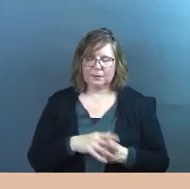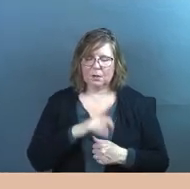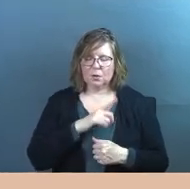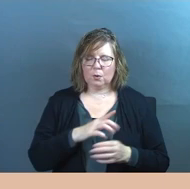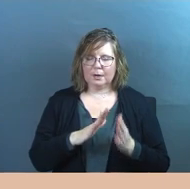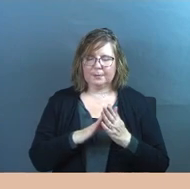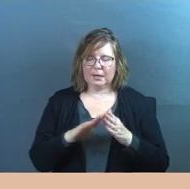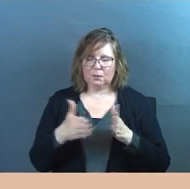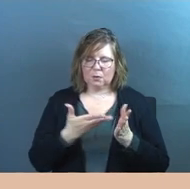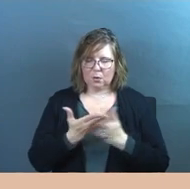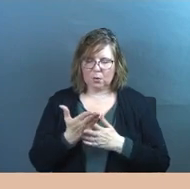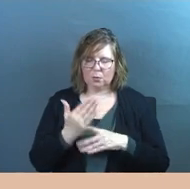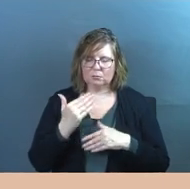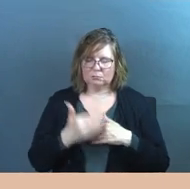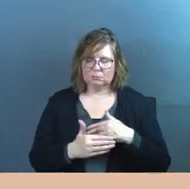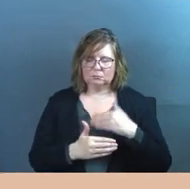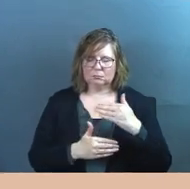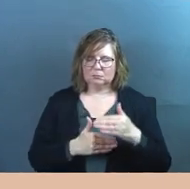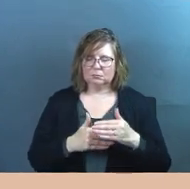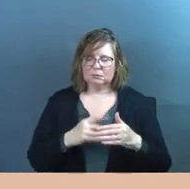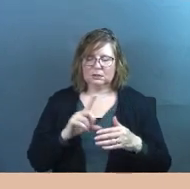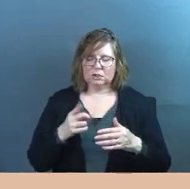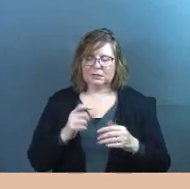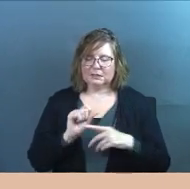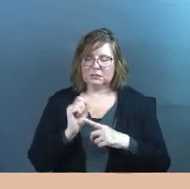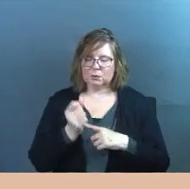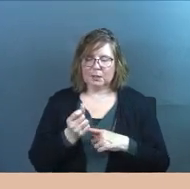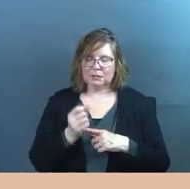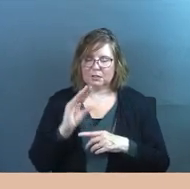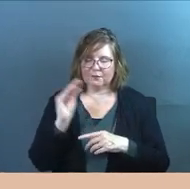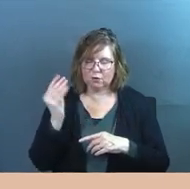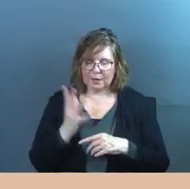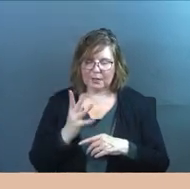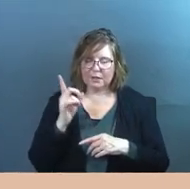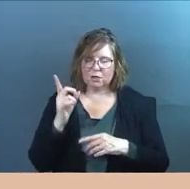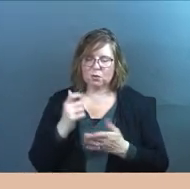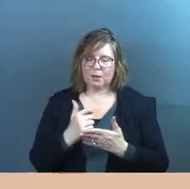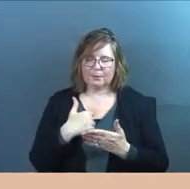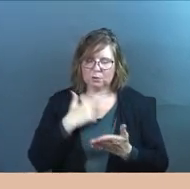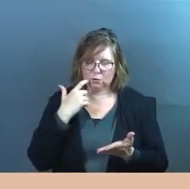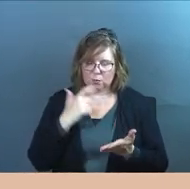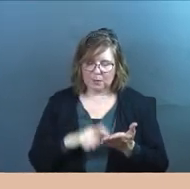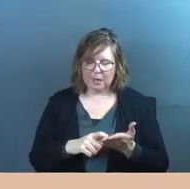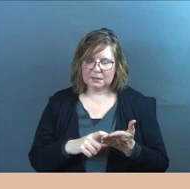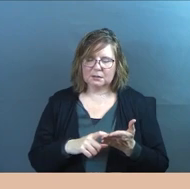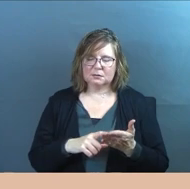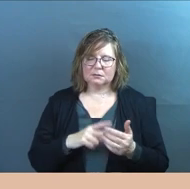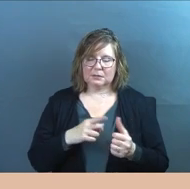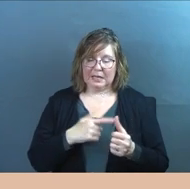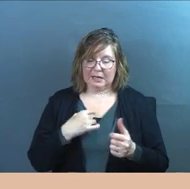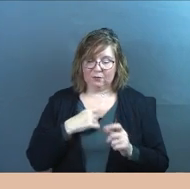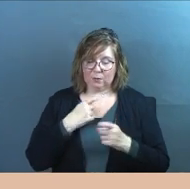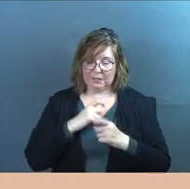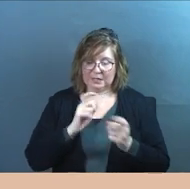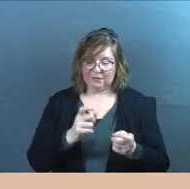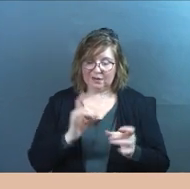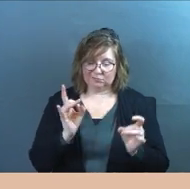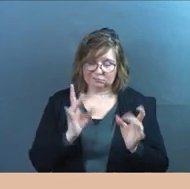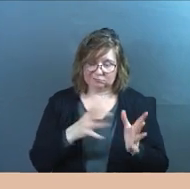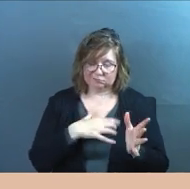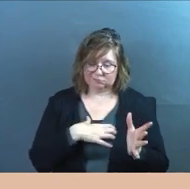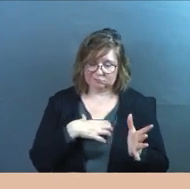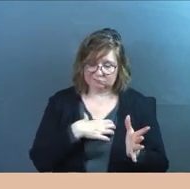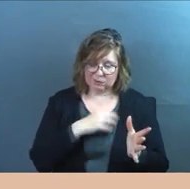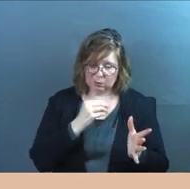Lord, I pray that as we walk through just the situations of grace, God, that you help us to recognize one, Lord, if we're giving out rotten grace,